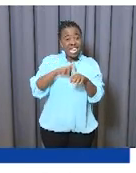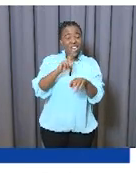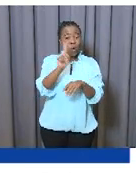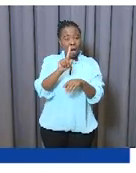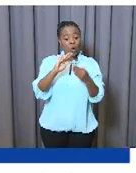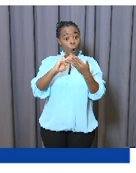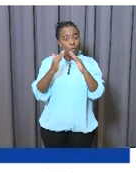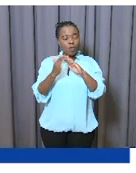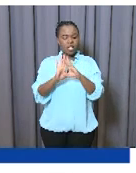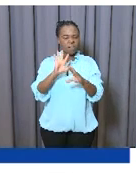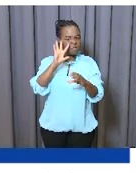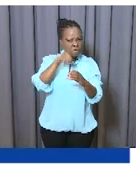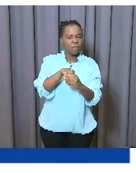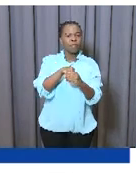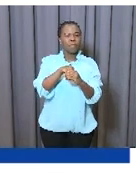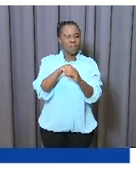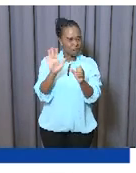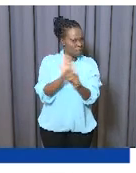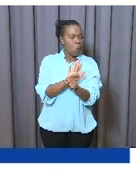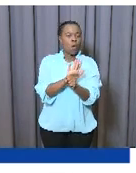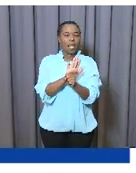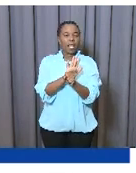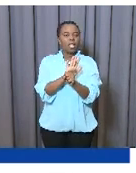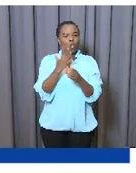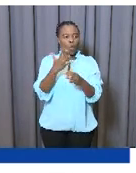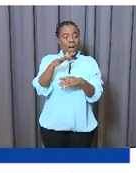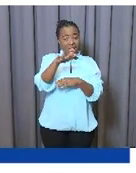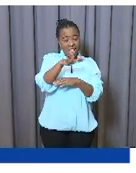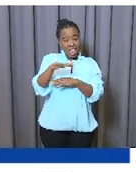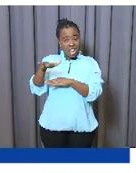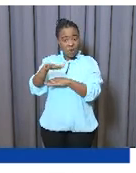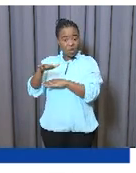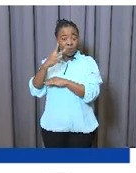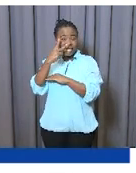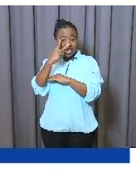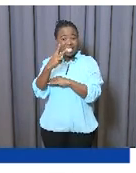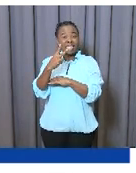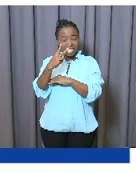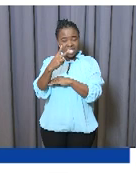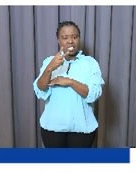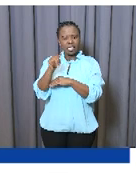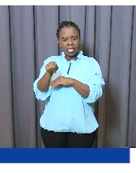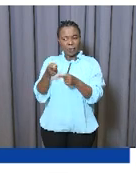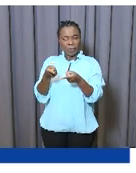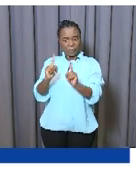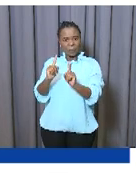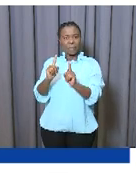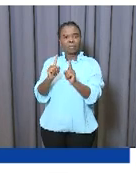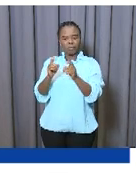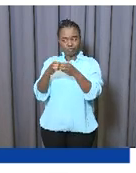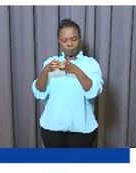We need community participation. So the areas where we are seeing these cases emerging, so parts